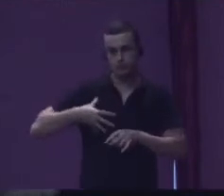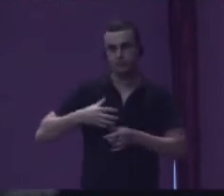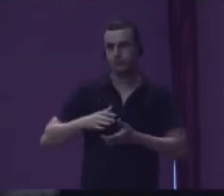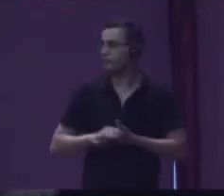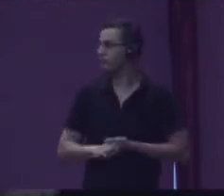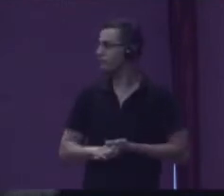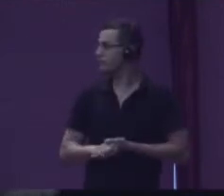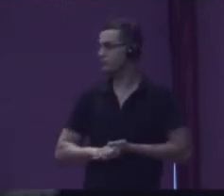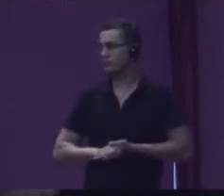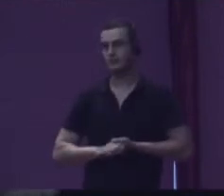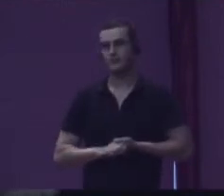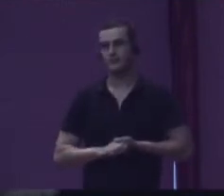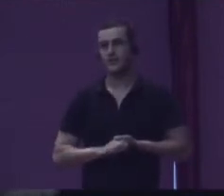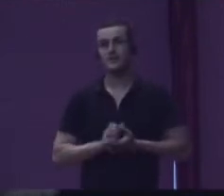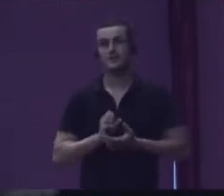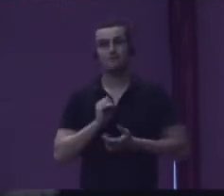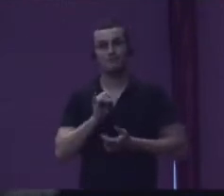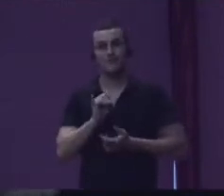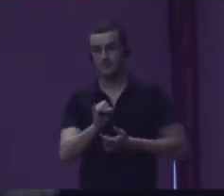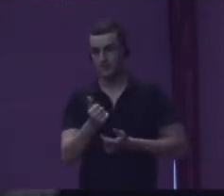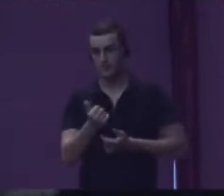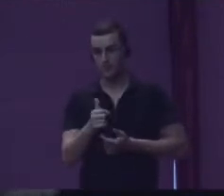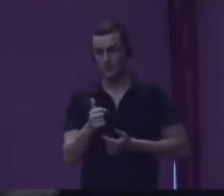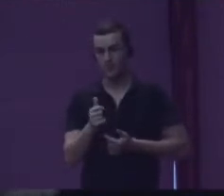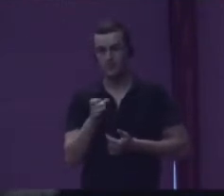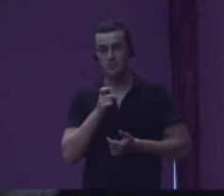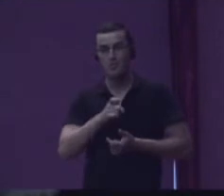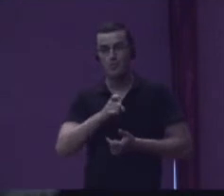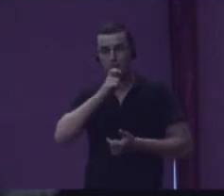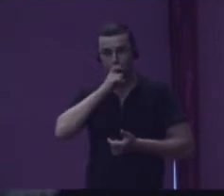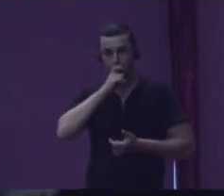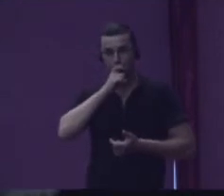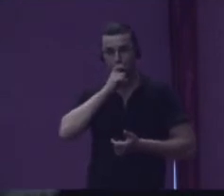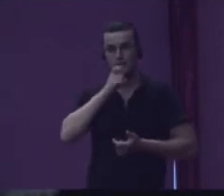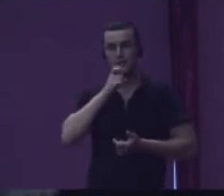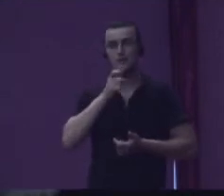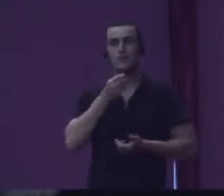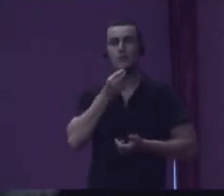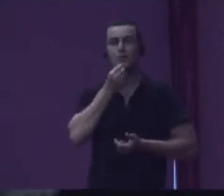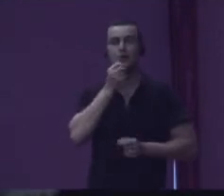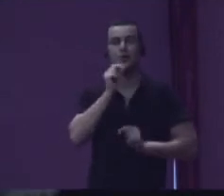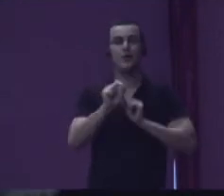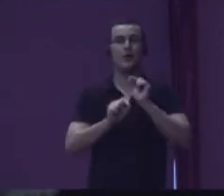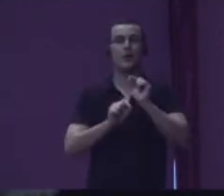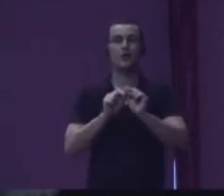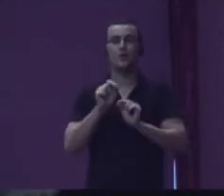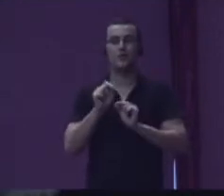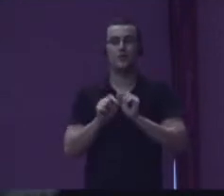and make the baby sick.